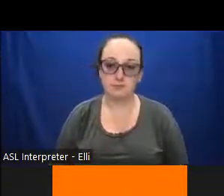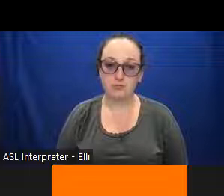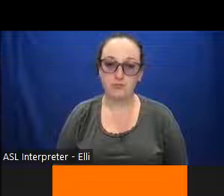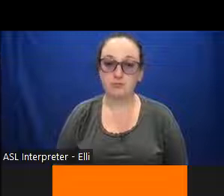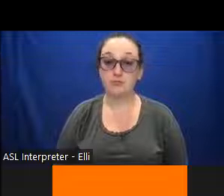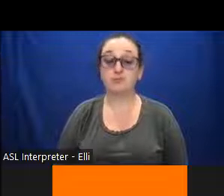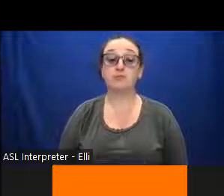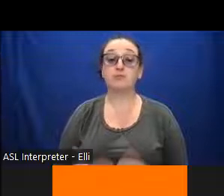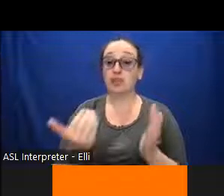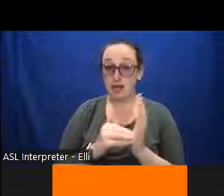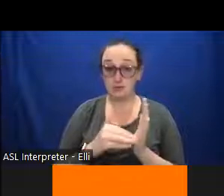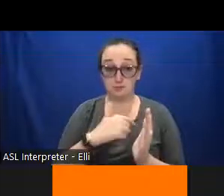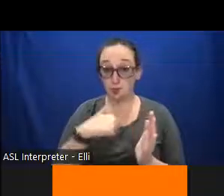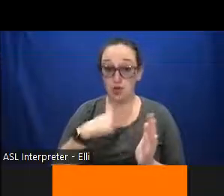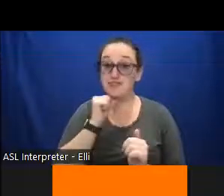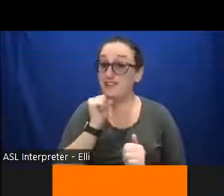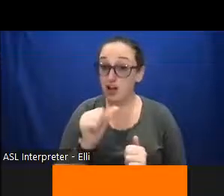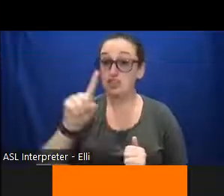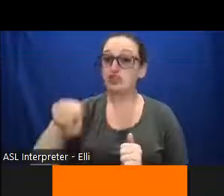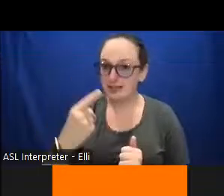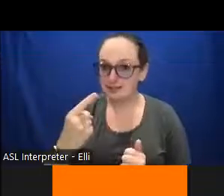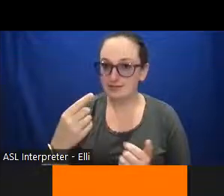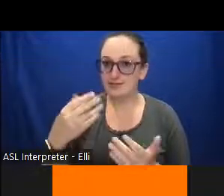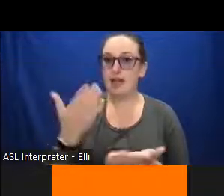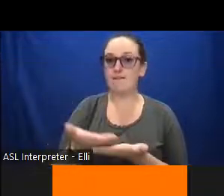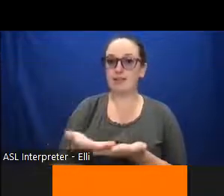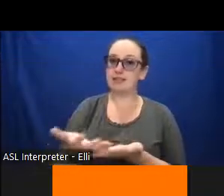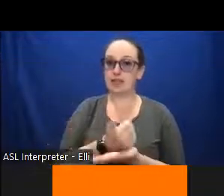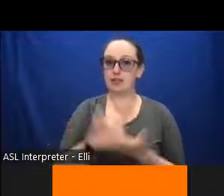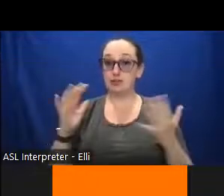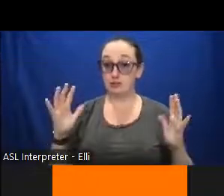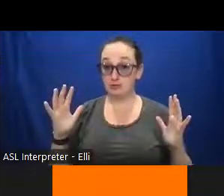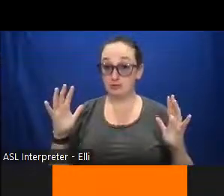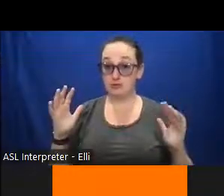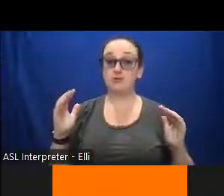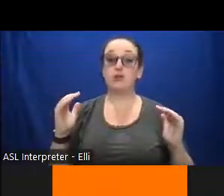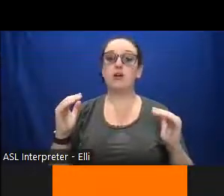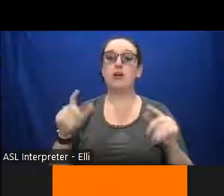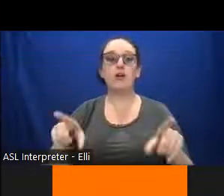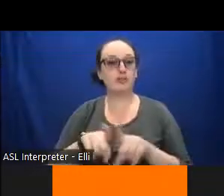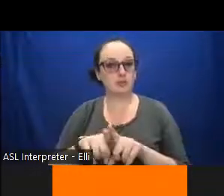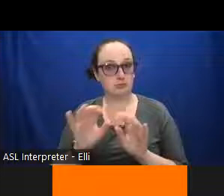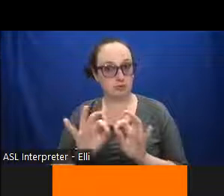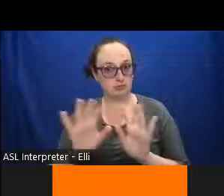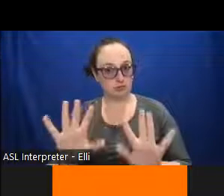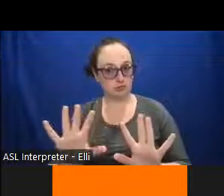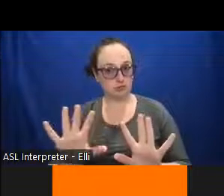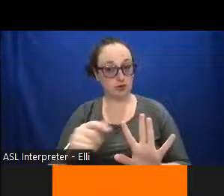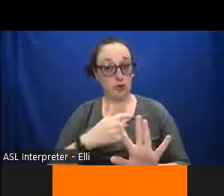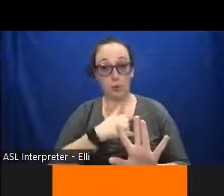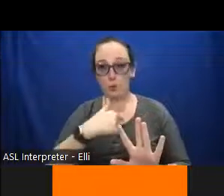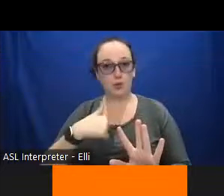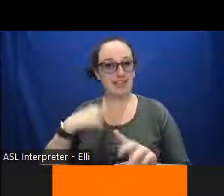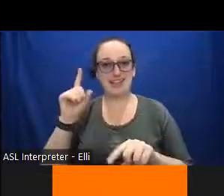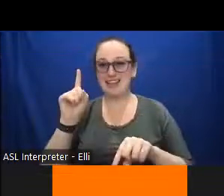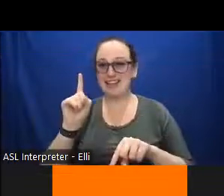So again, what we are not evidence collectors alone. And this is important too. We're not able